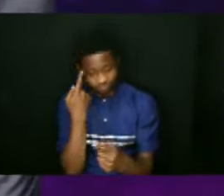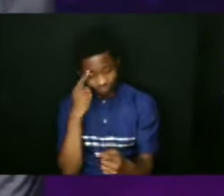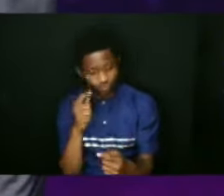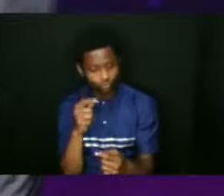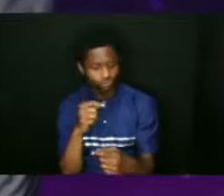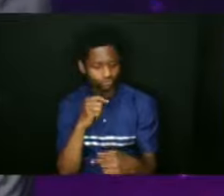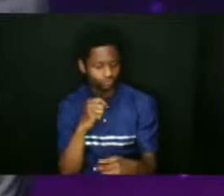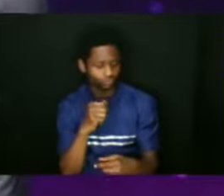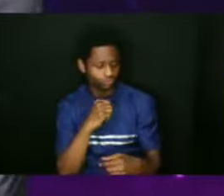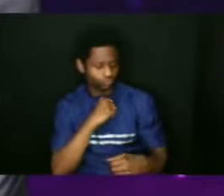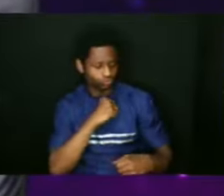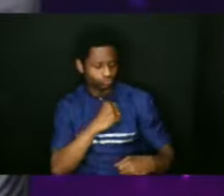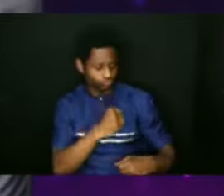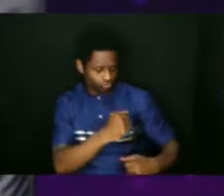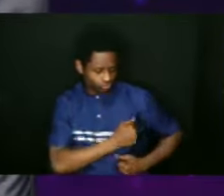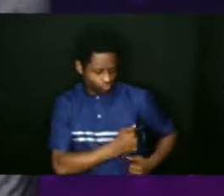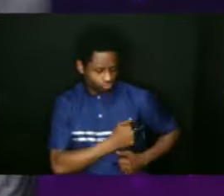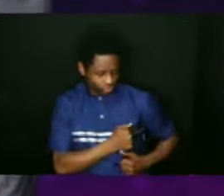palace.